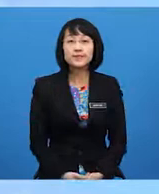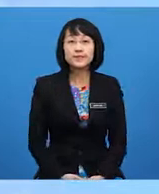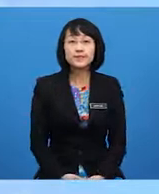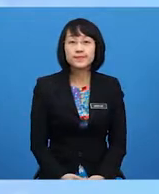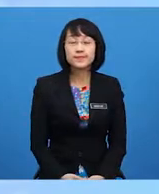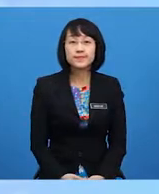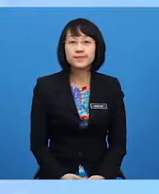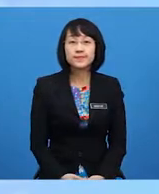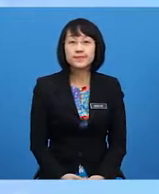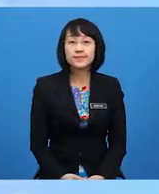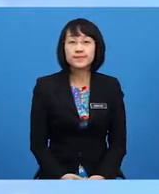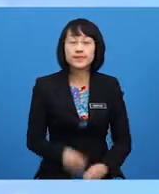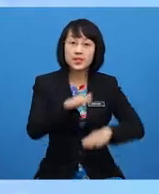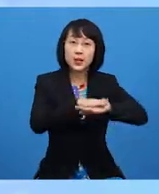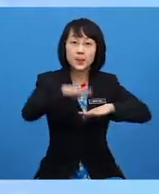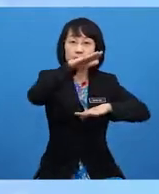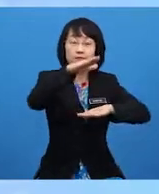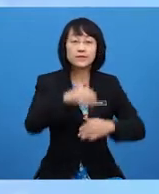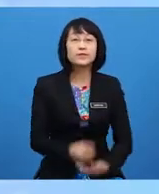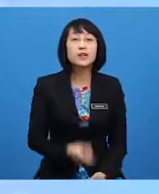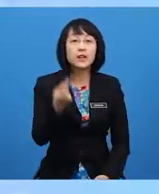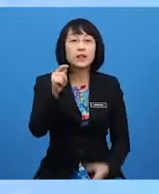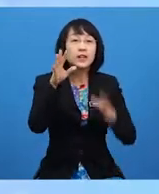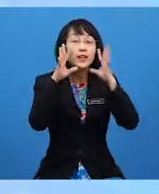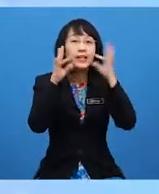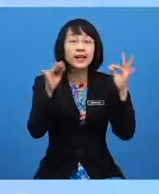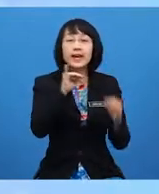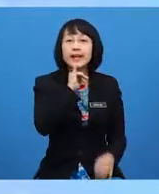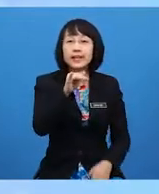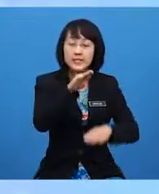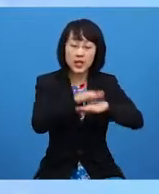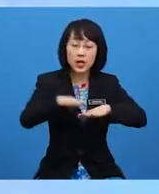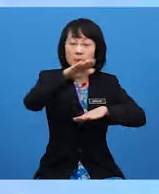Above. The cat is above the box.